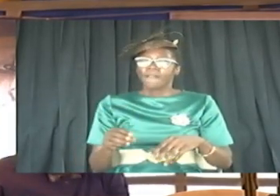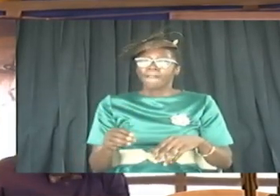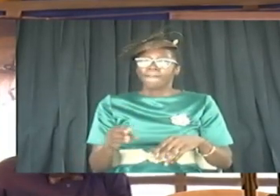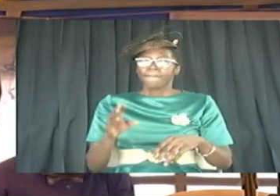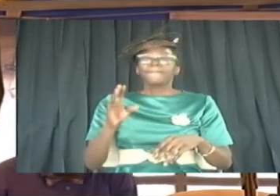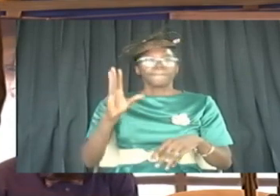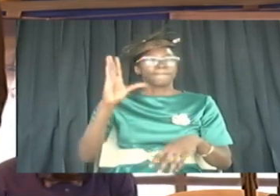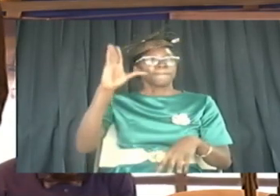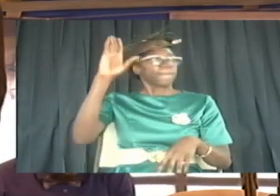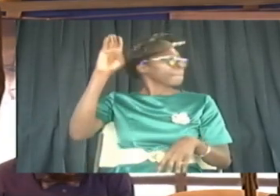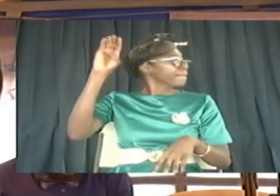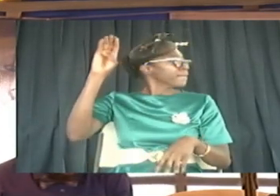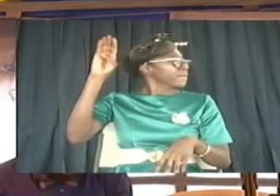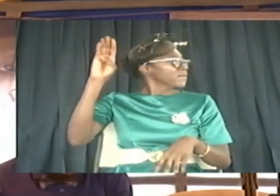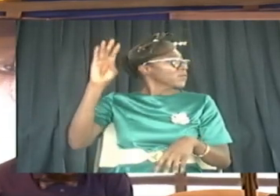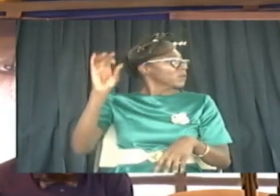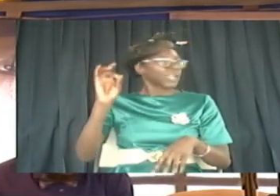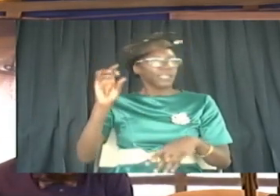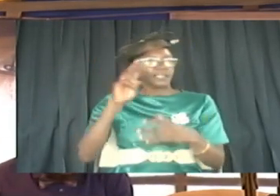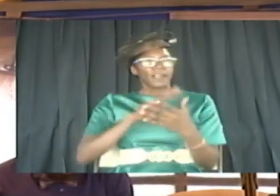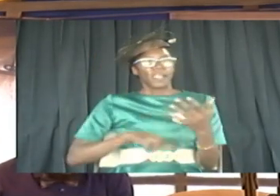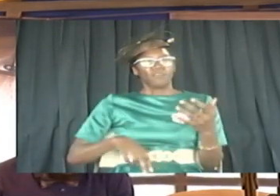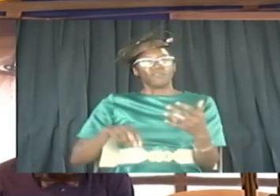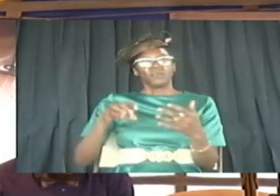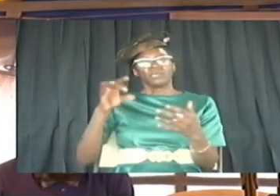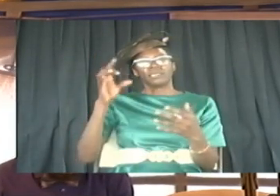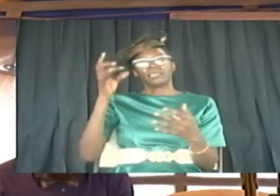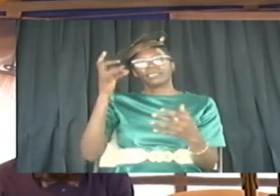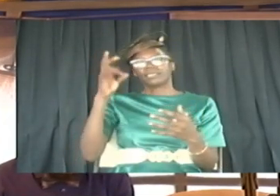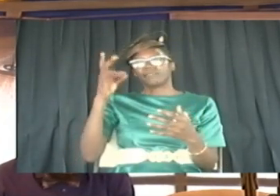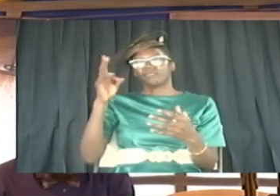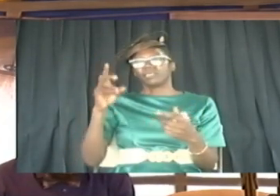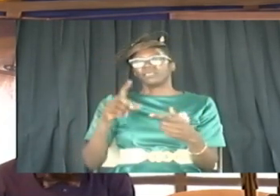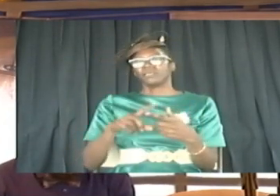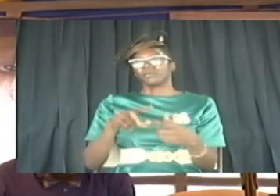verses 17 through to 20.